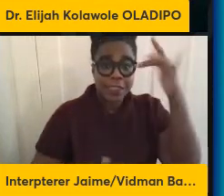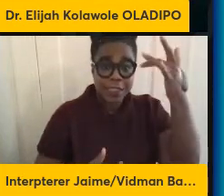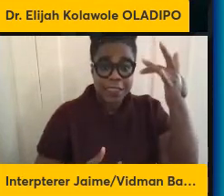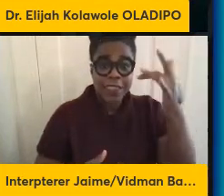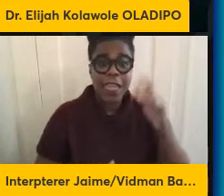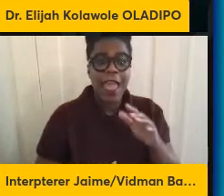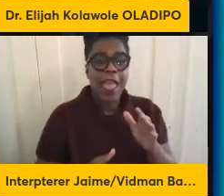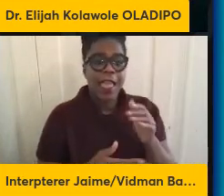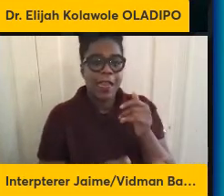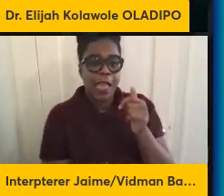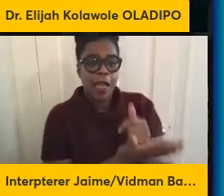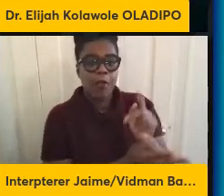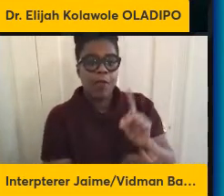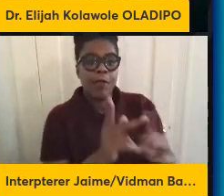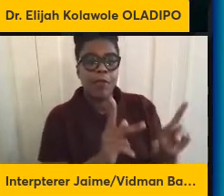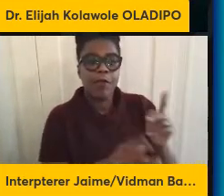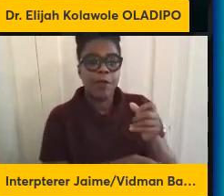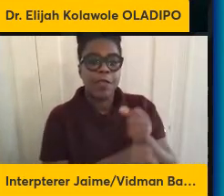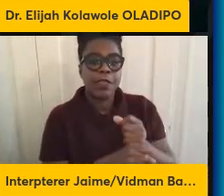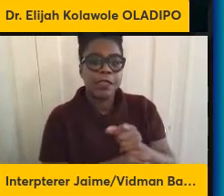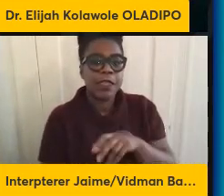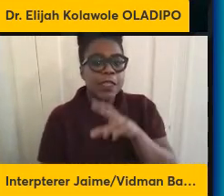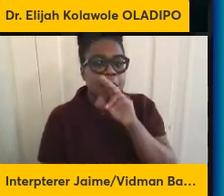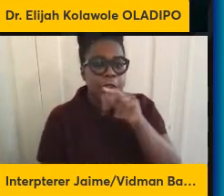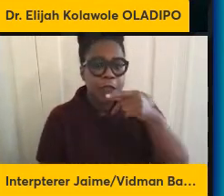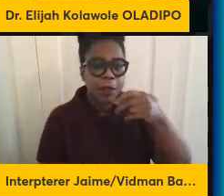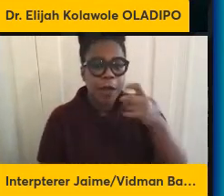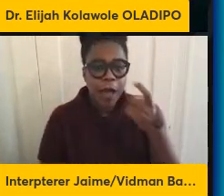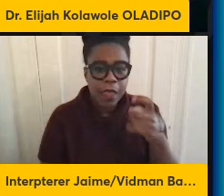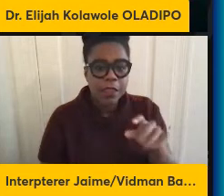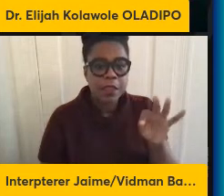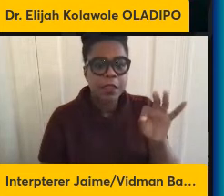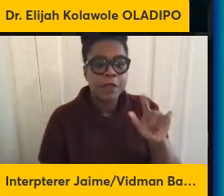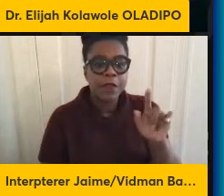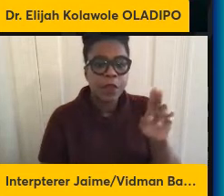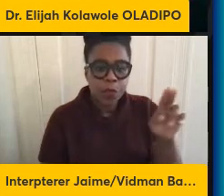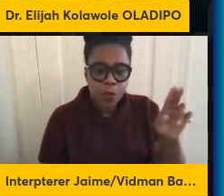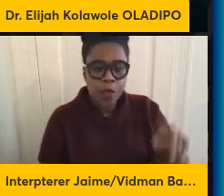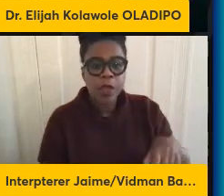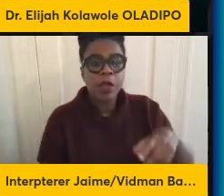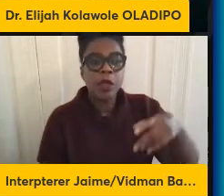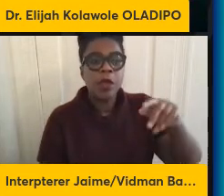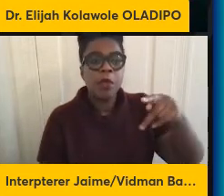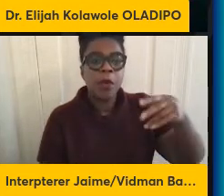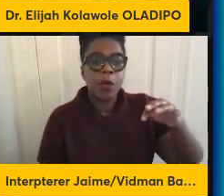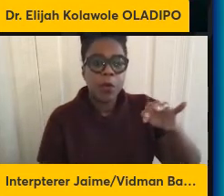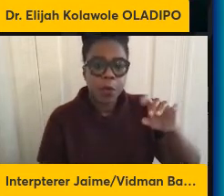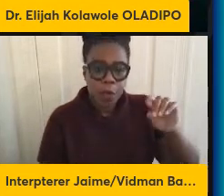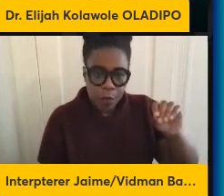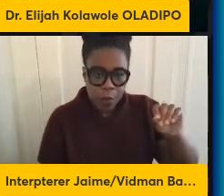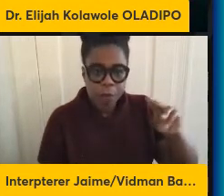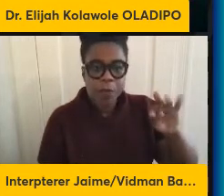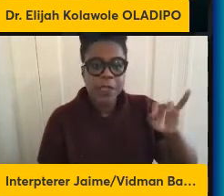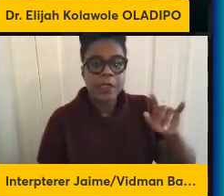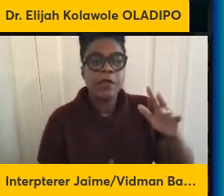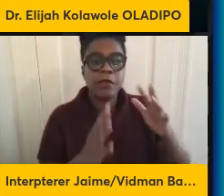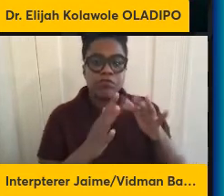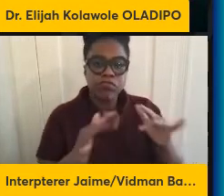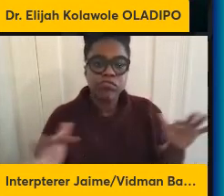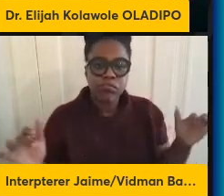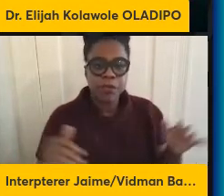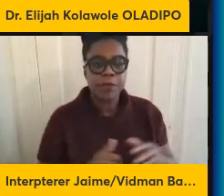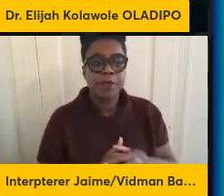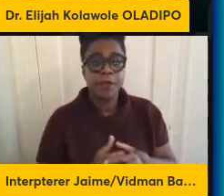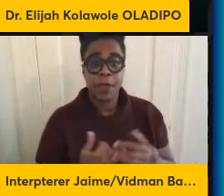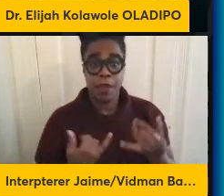getting sick, such as chickenpox, flu, polio, hepatitis, measles, and the likes.